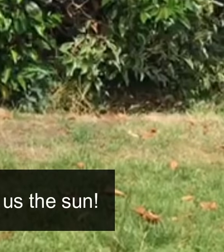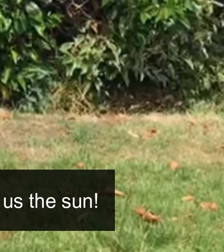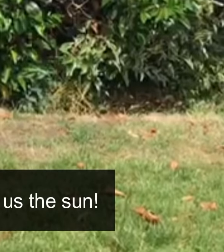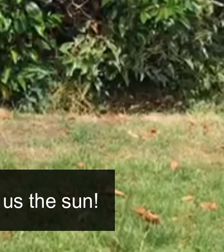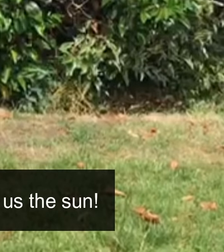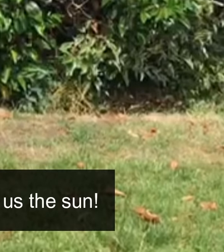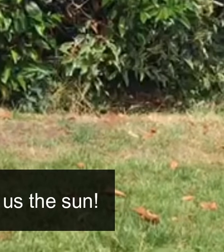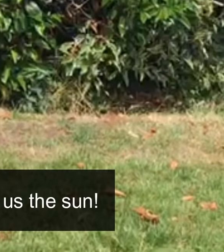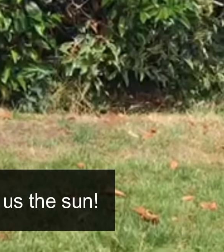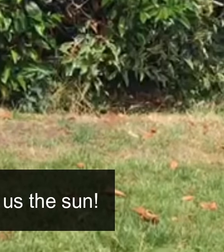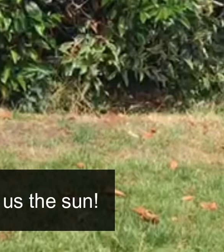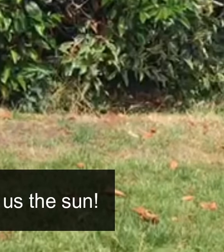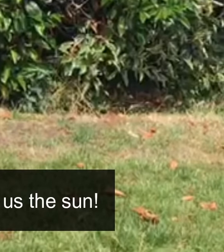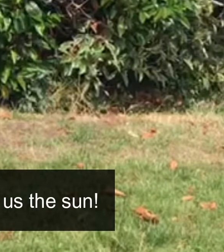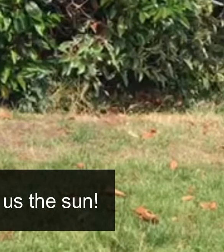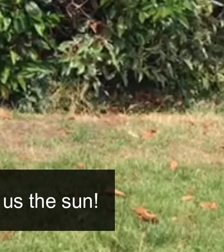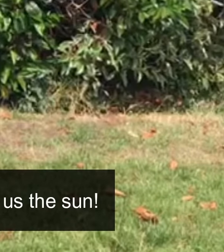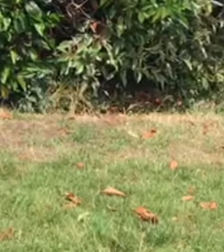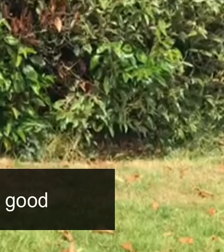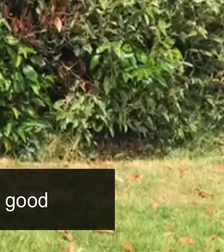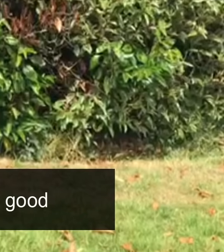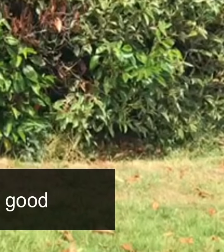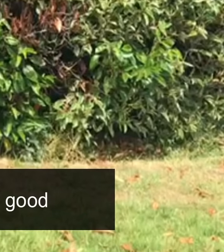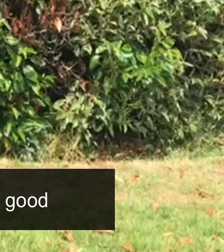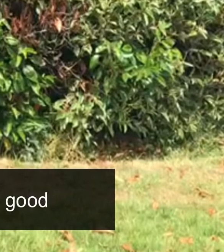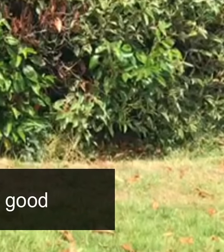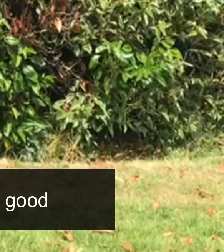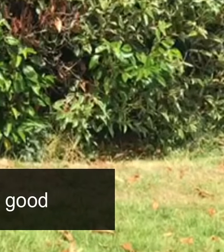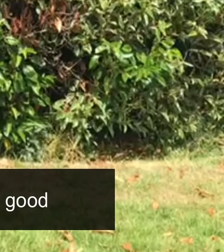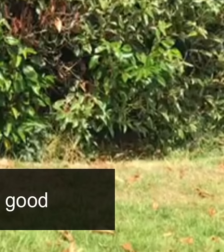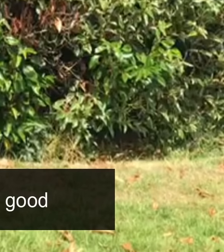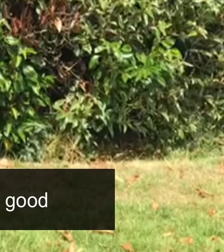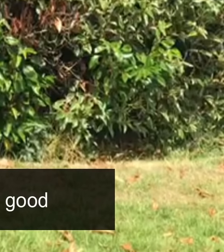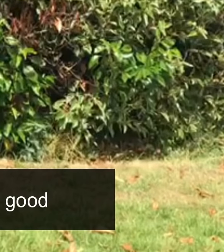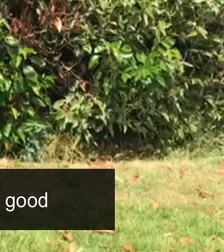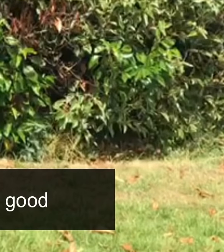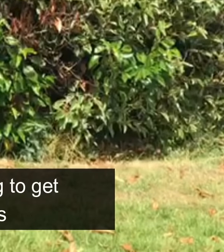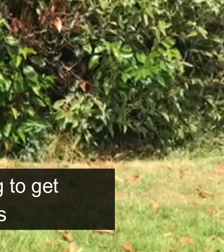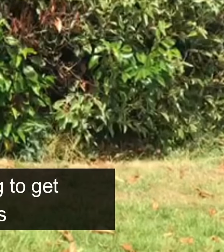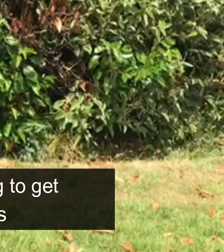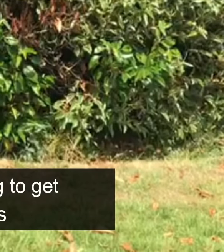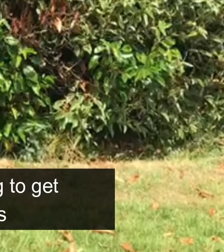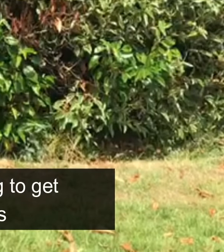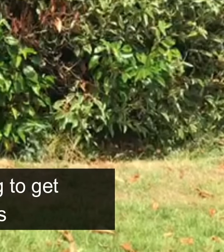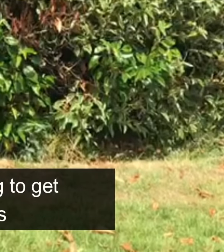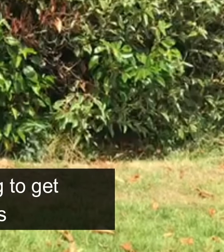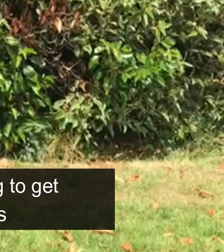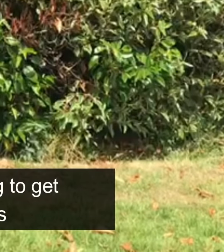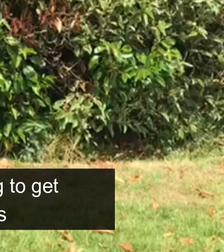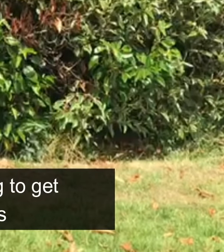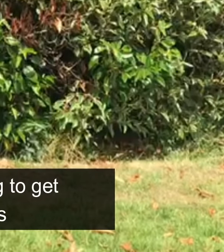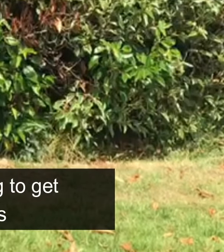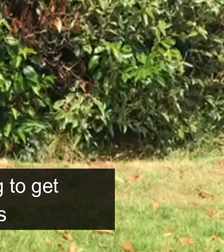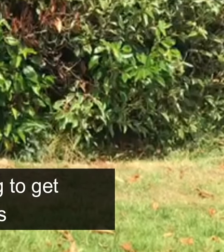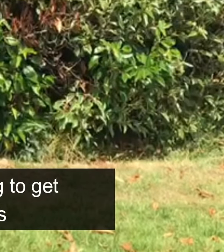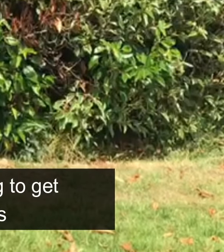come out in the open air, and God's given us the sun. Today's been excellent. It's been really good. For you know, about 13 weeks now, I've been